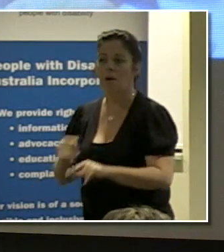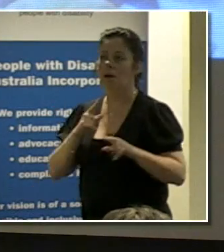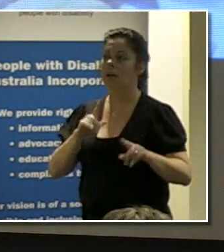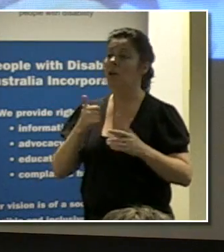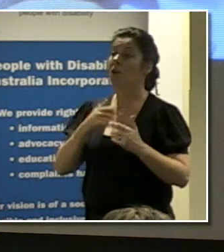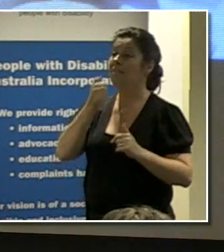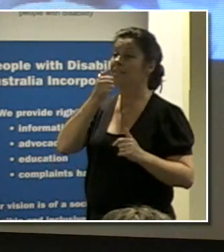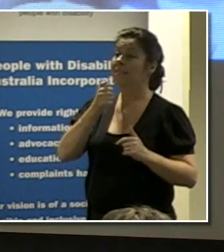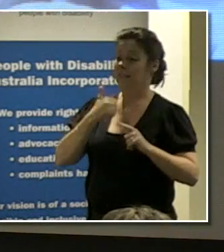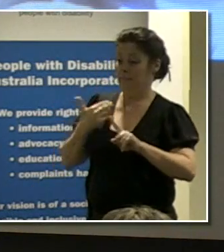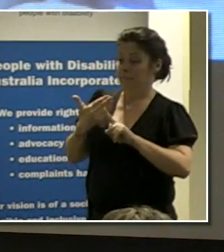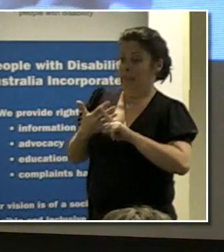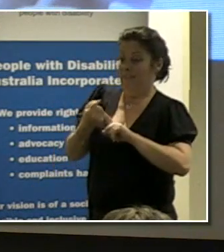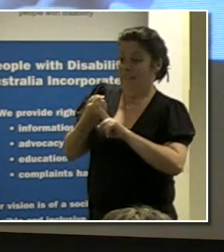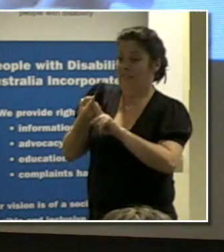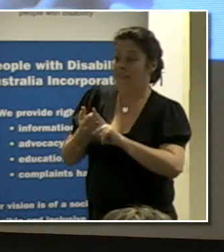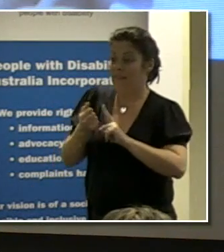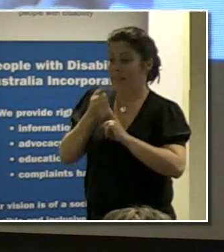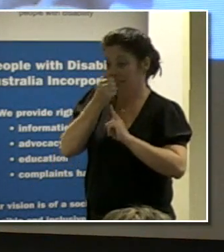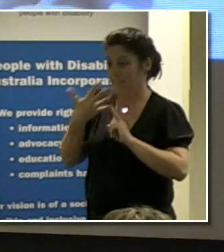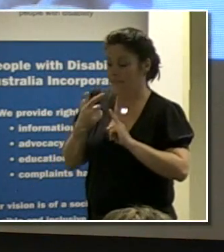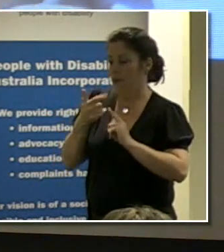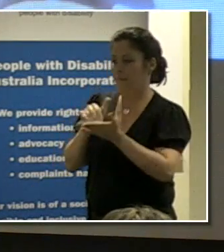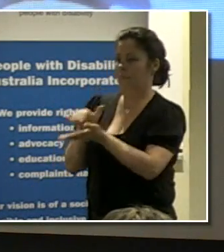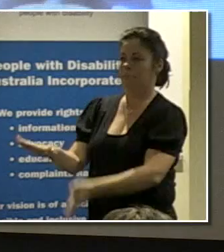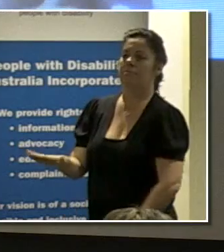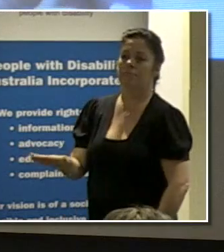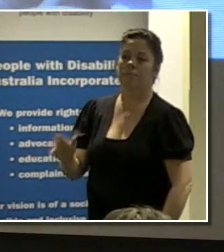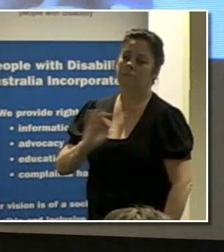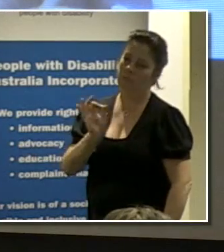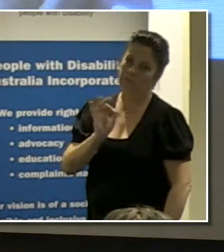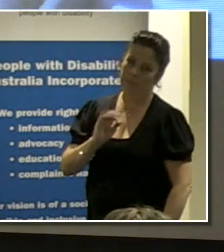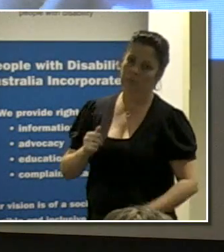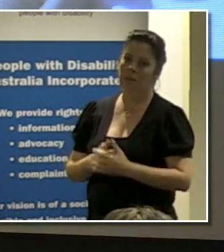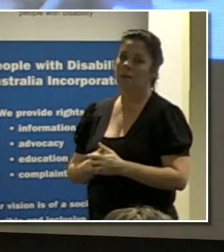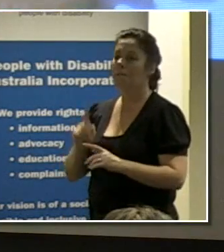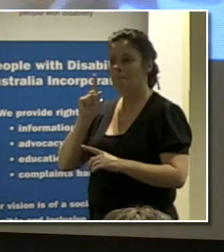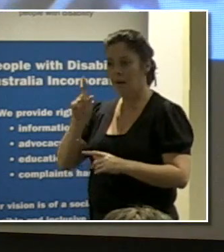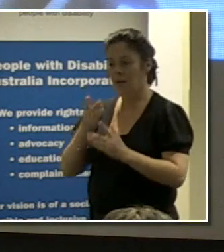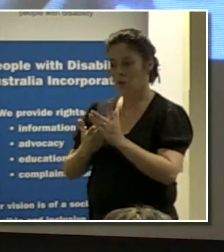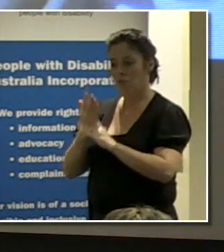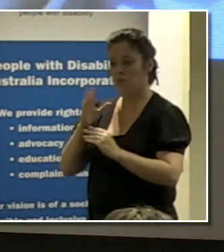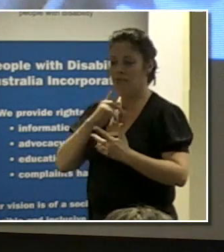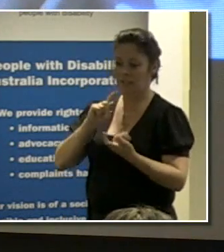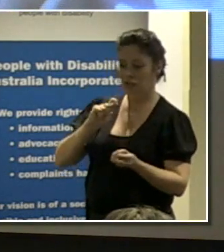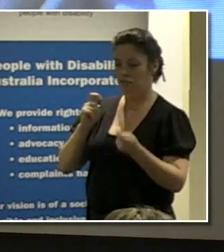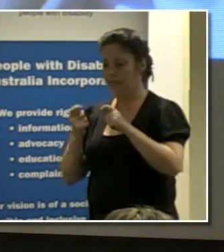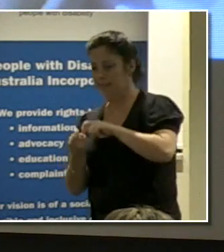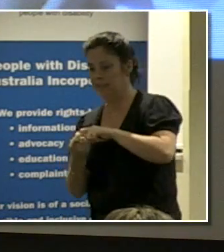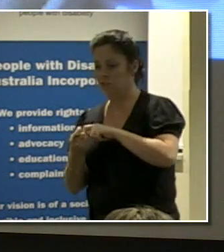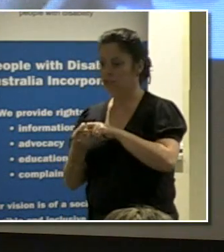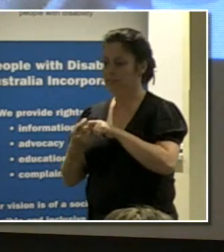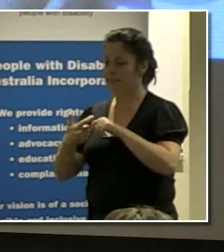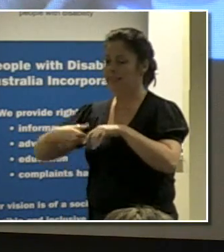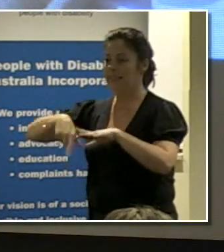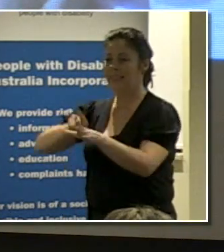65. That's quite important. And secondly, or thirdly, over the transition years, so over the next 2 to 3 years